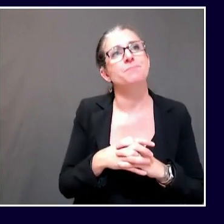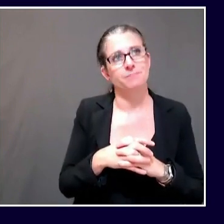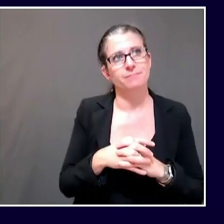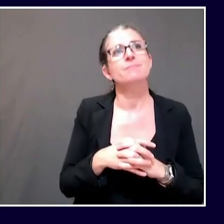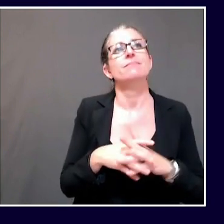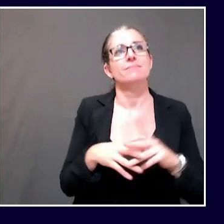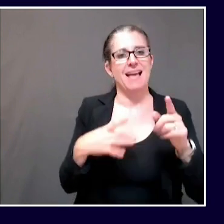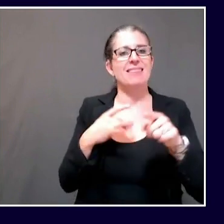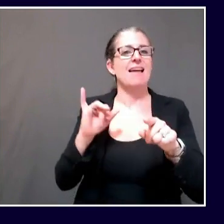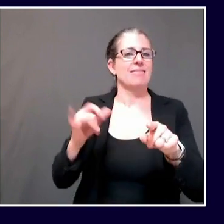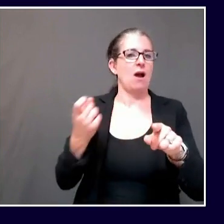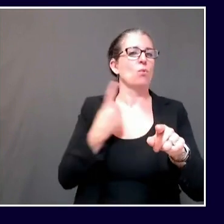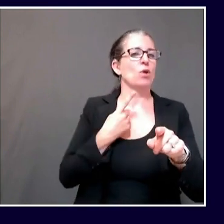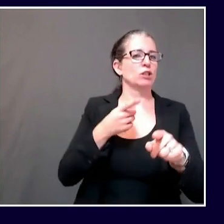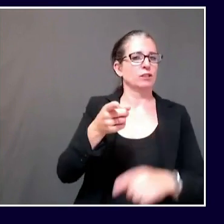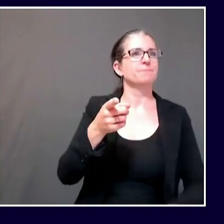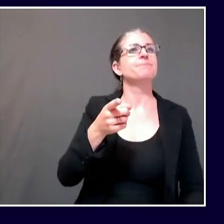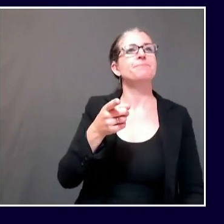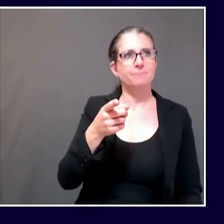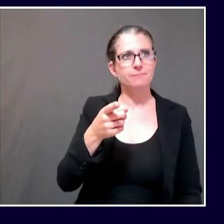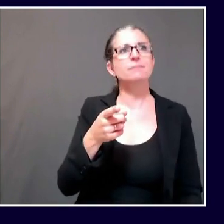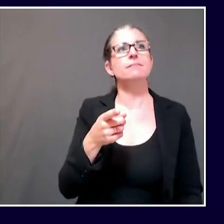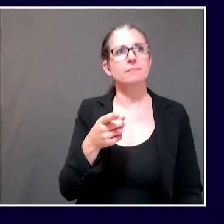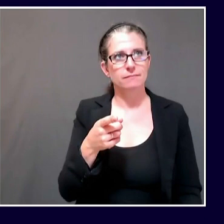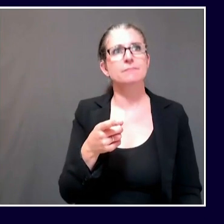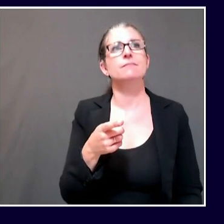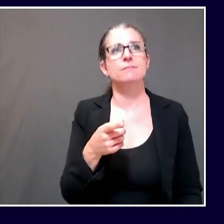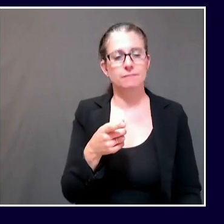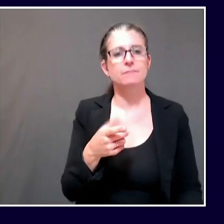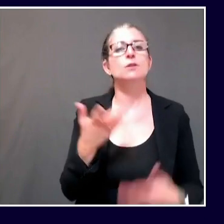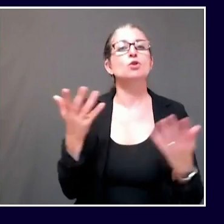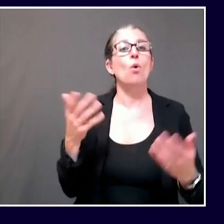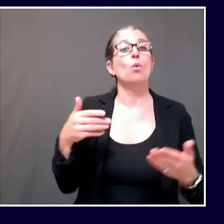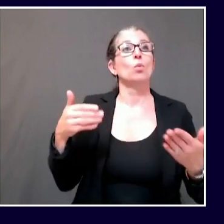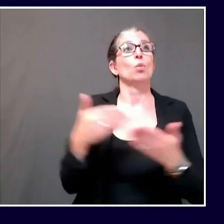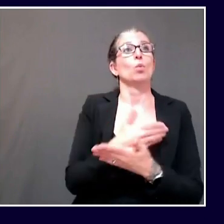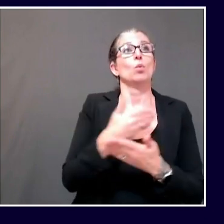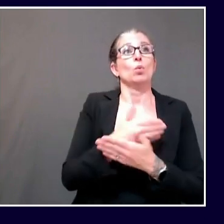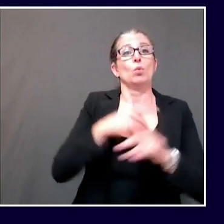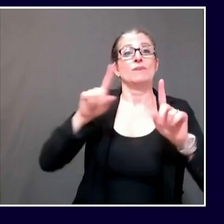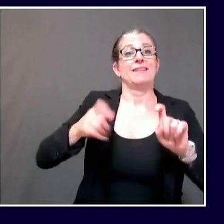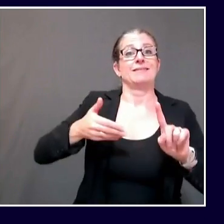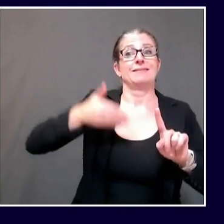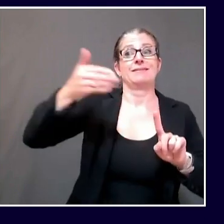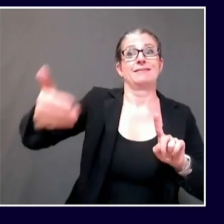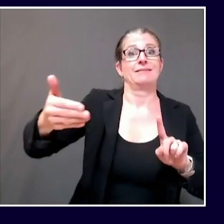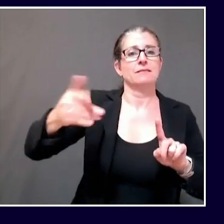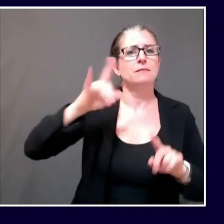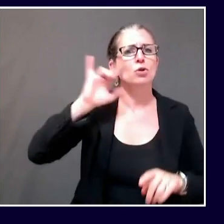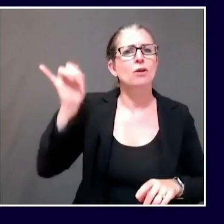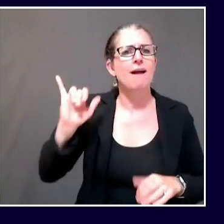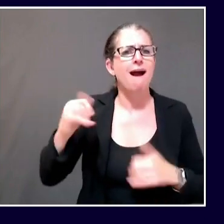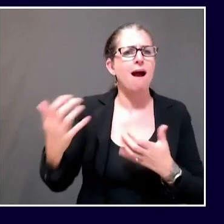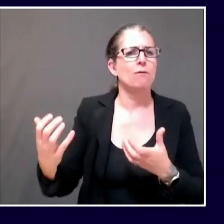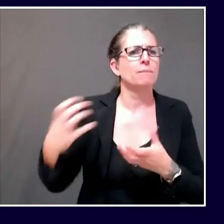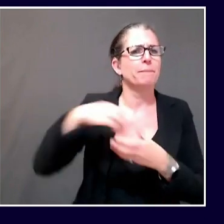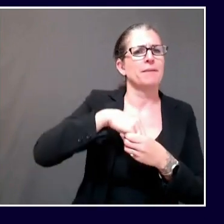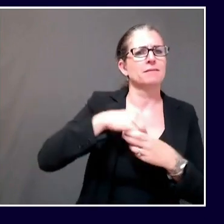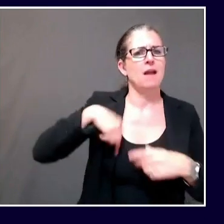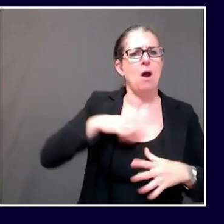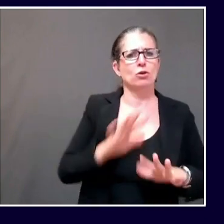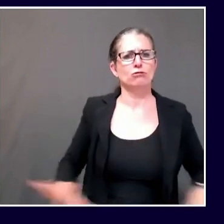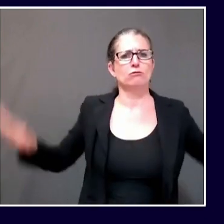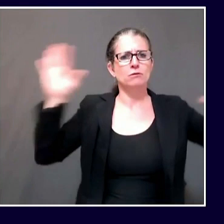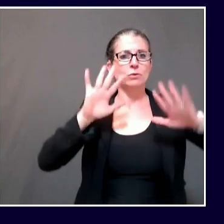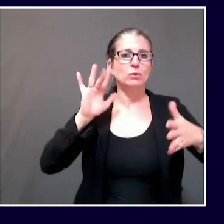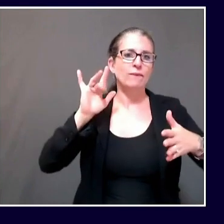of these new testing modalities that are coming out, point of care, rapid type test, portable, is to augment